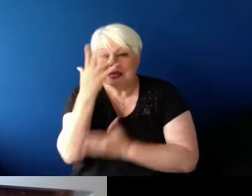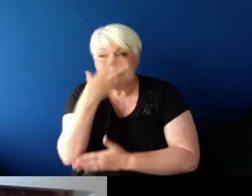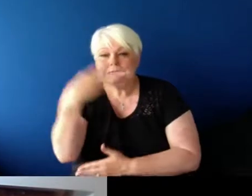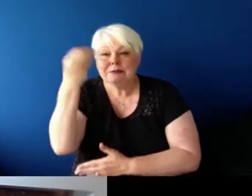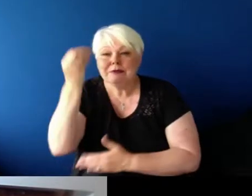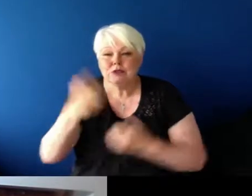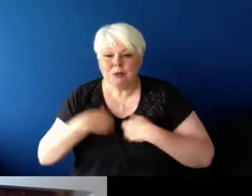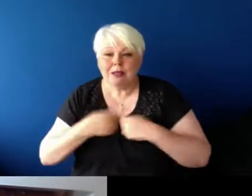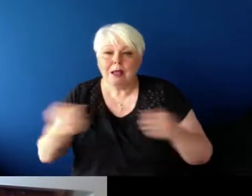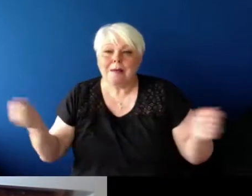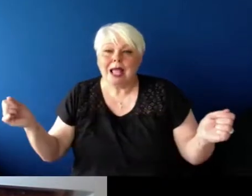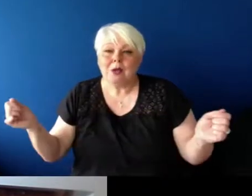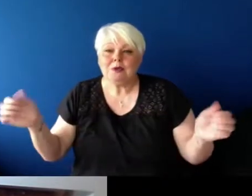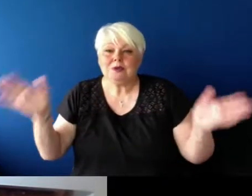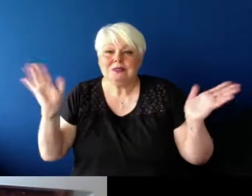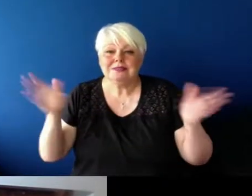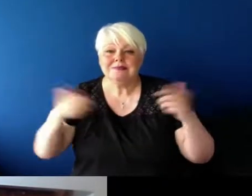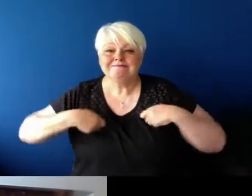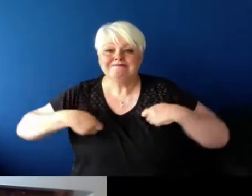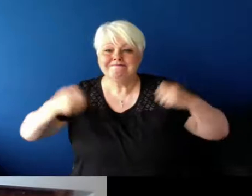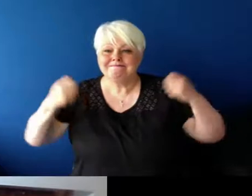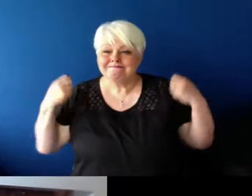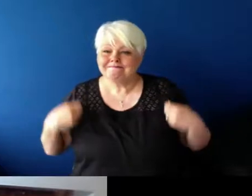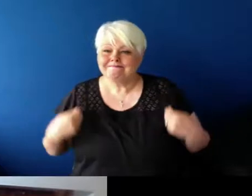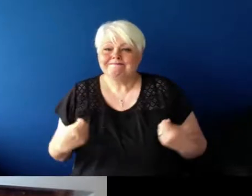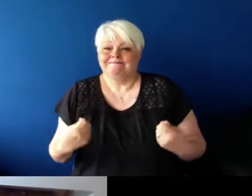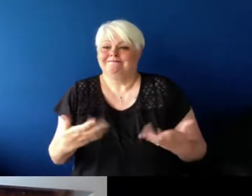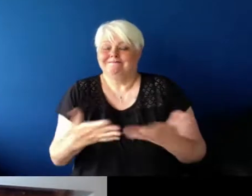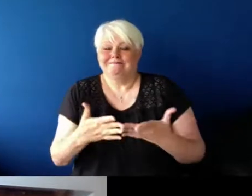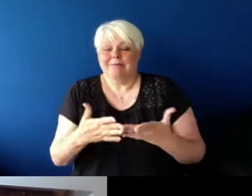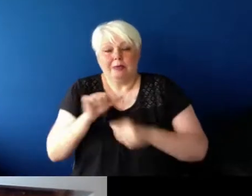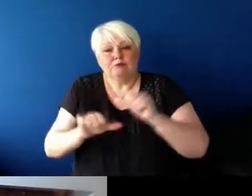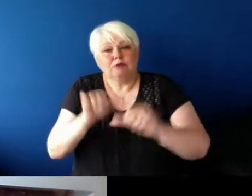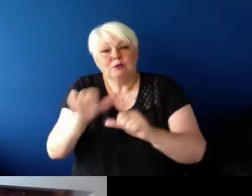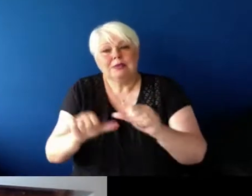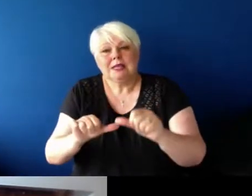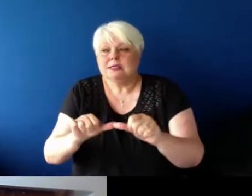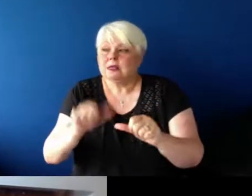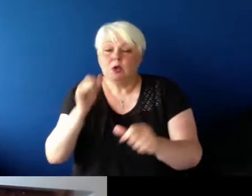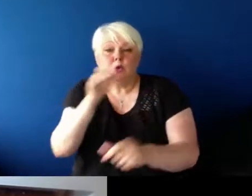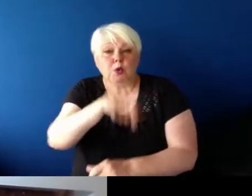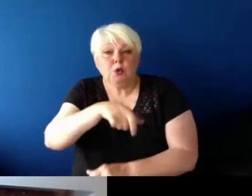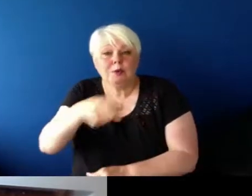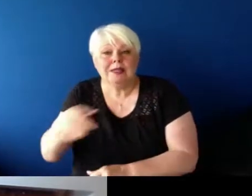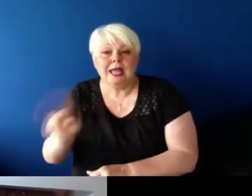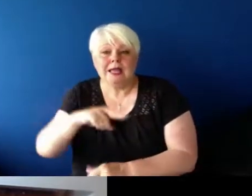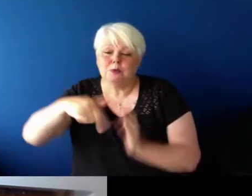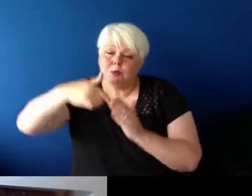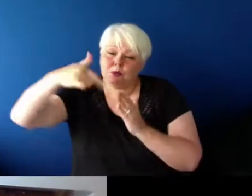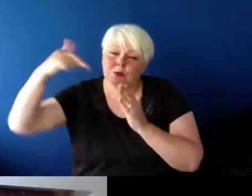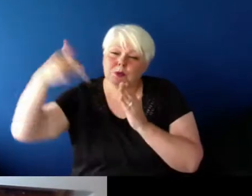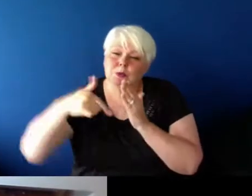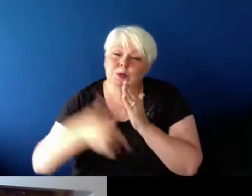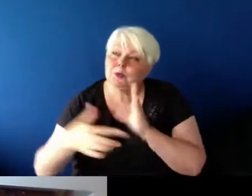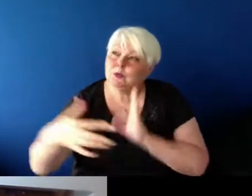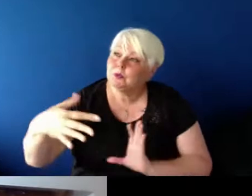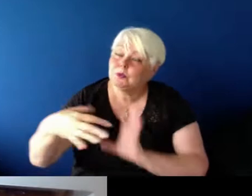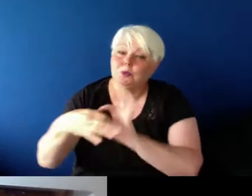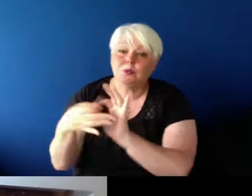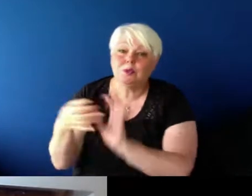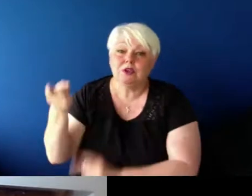must come out. Now, Barbara sees the coming out process as both profoundly human and deeply of God.